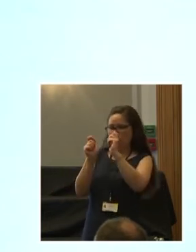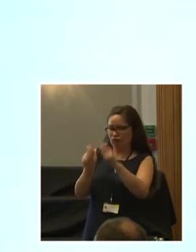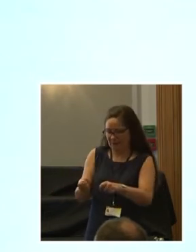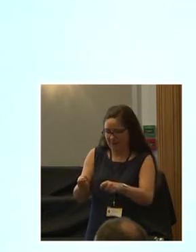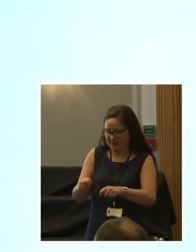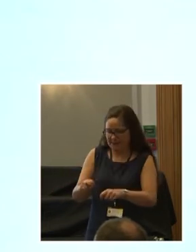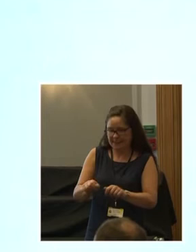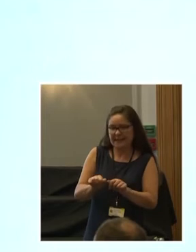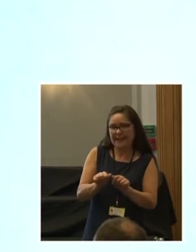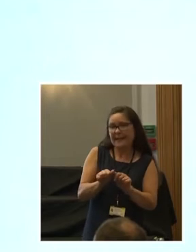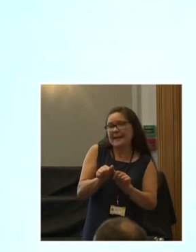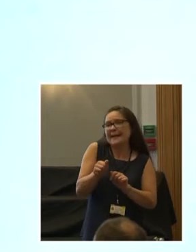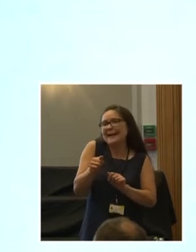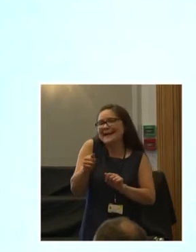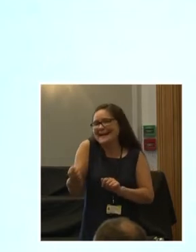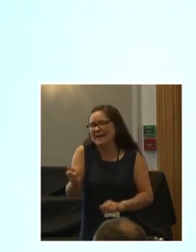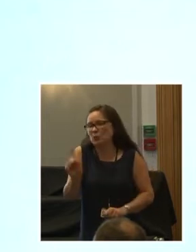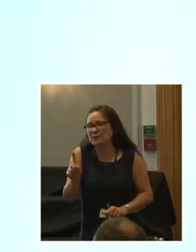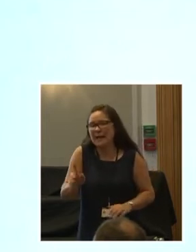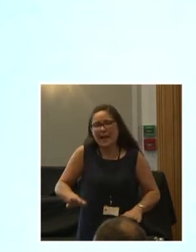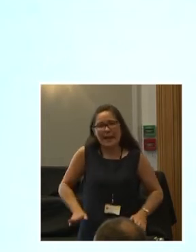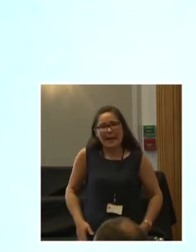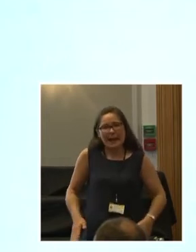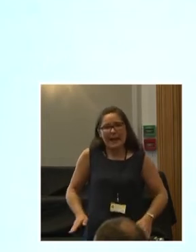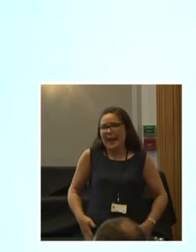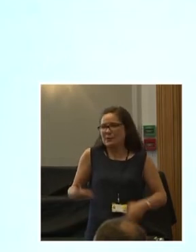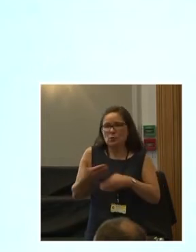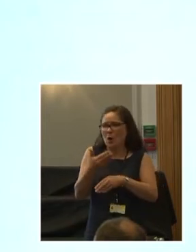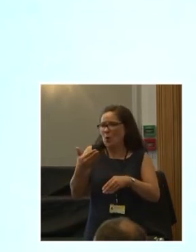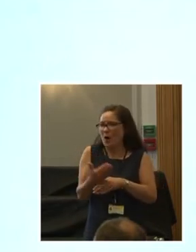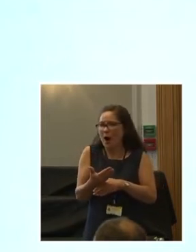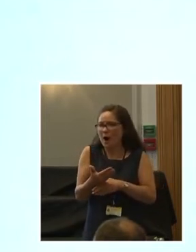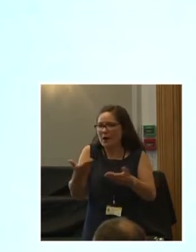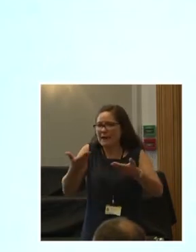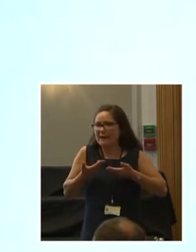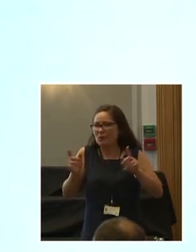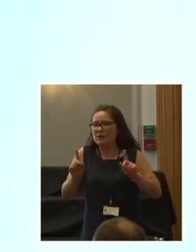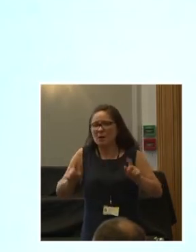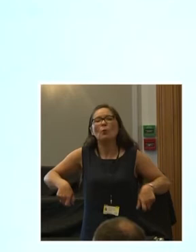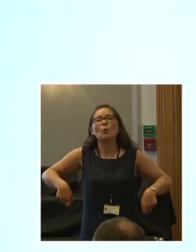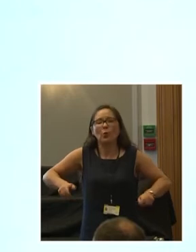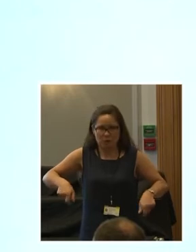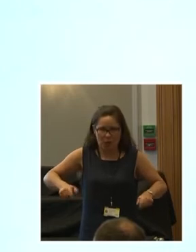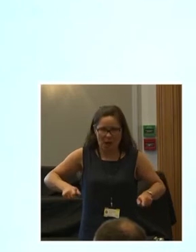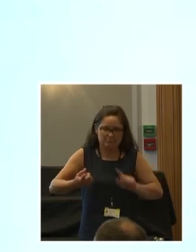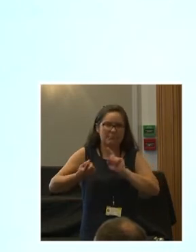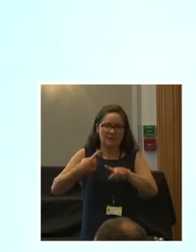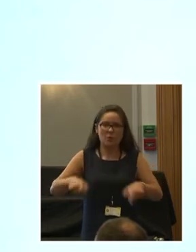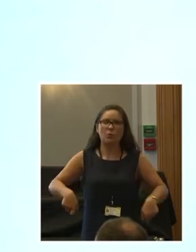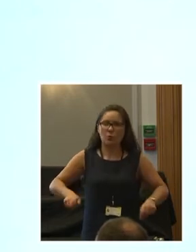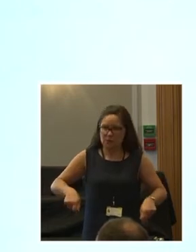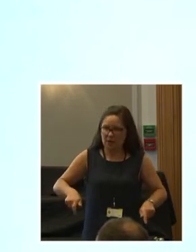mobility aid somebody with no longer functional legs is given? Anyone want to shout out? Wheelchair. Fantastic. Yeah. So that